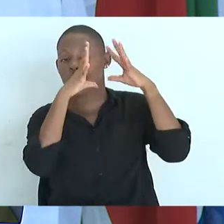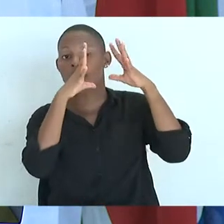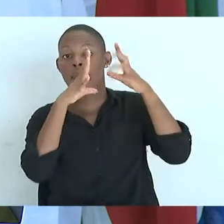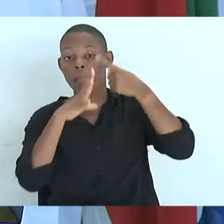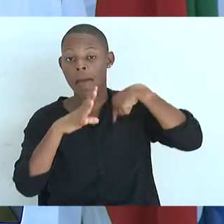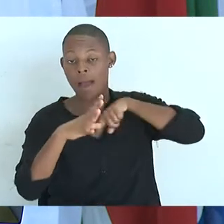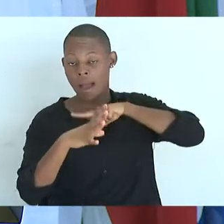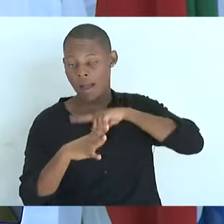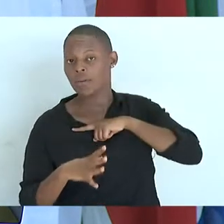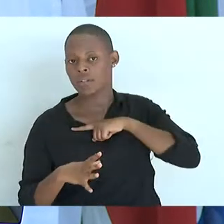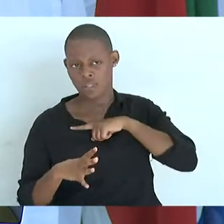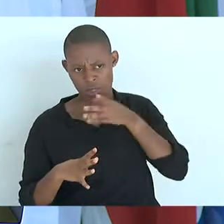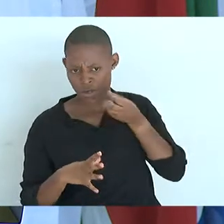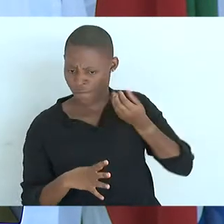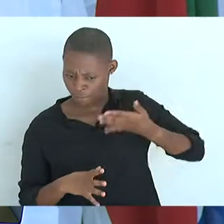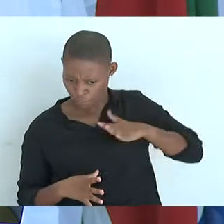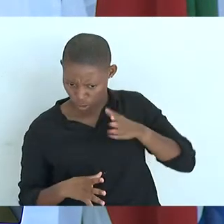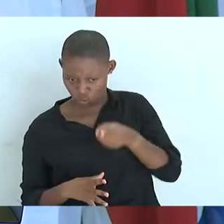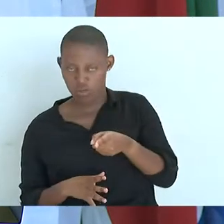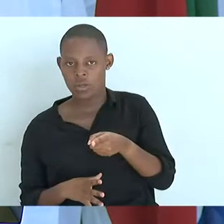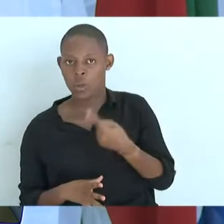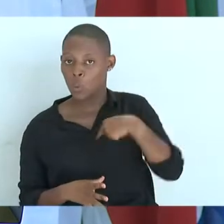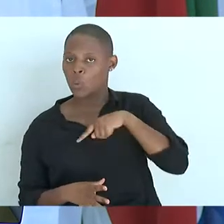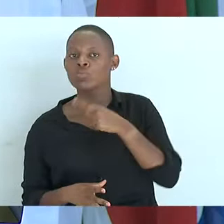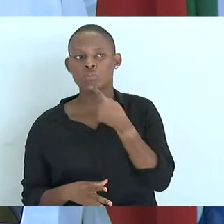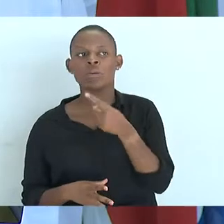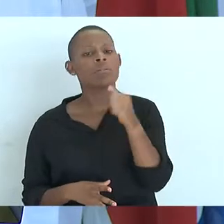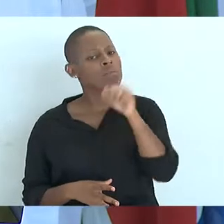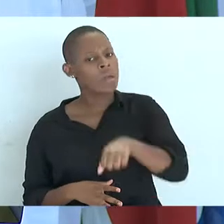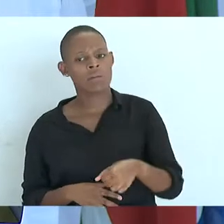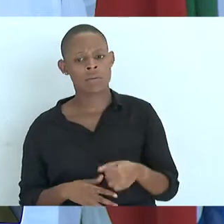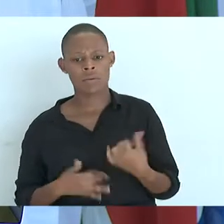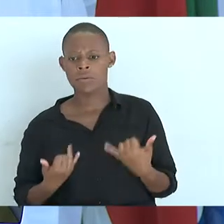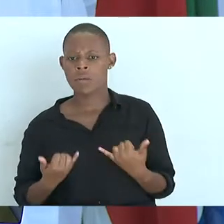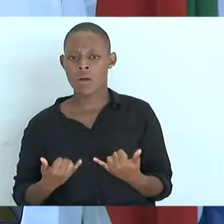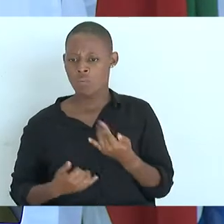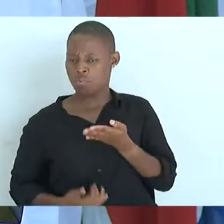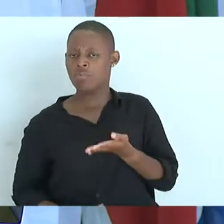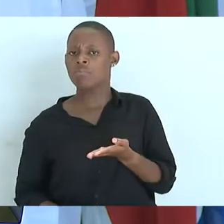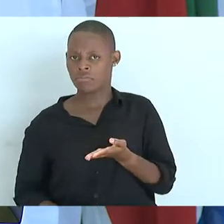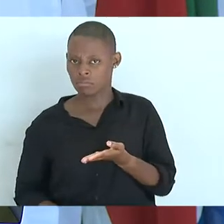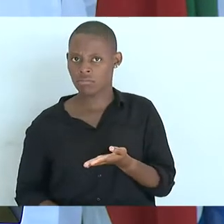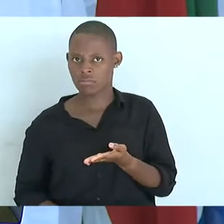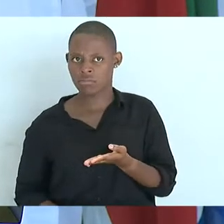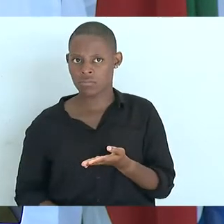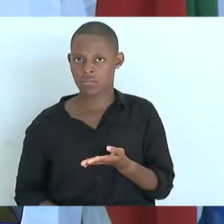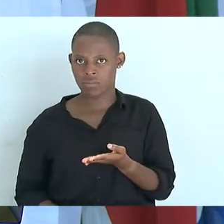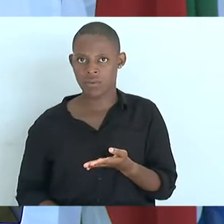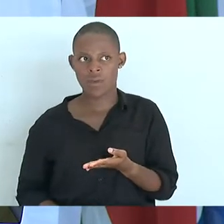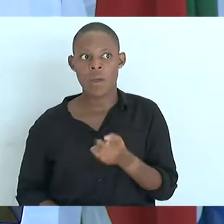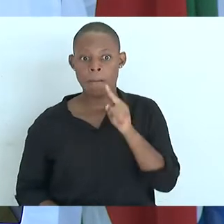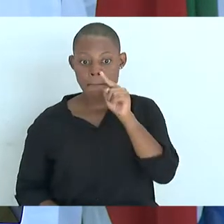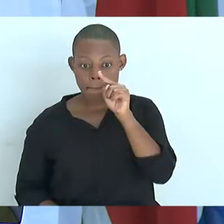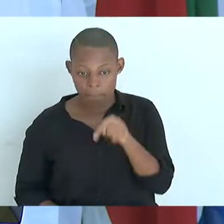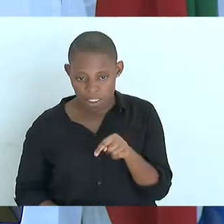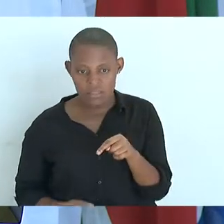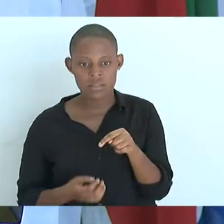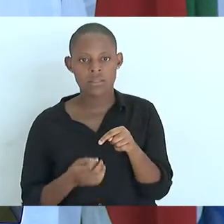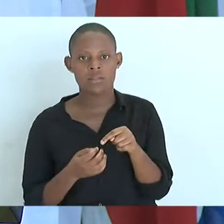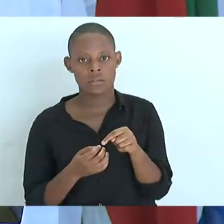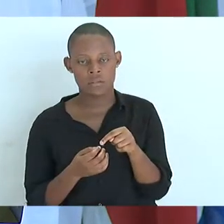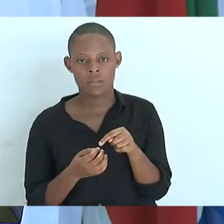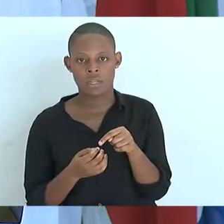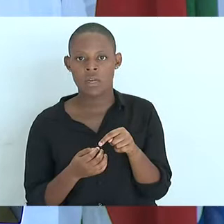say, here we are. We have to build those roads.